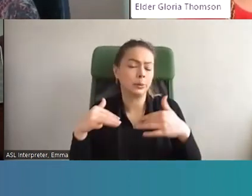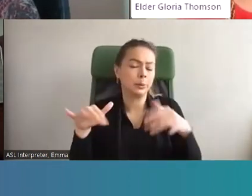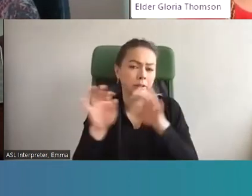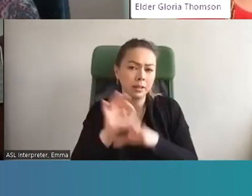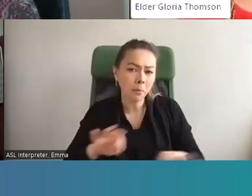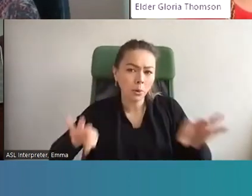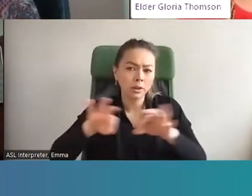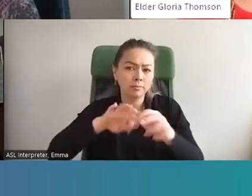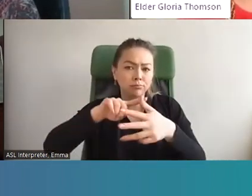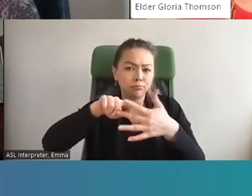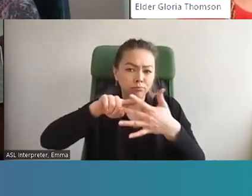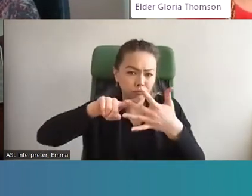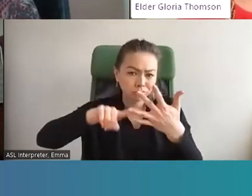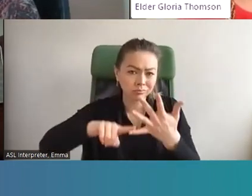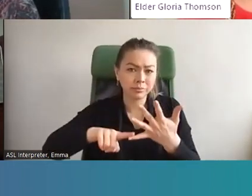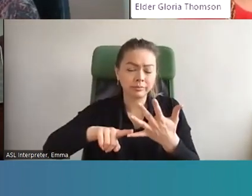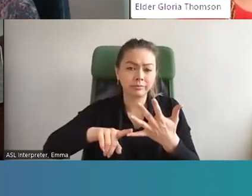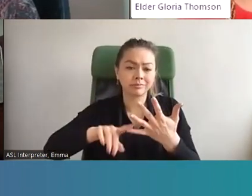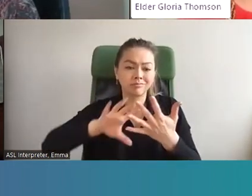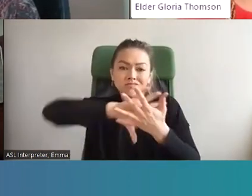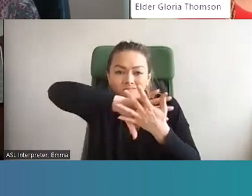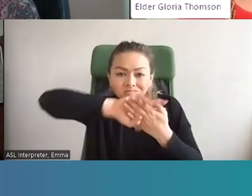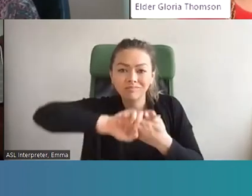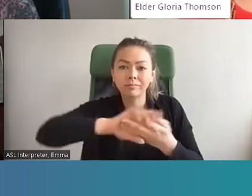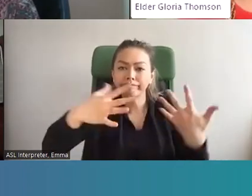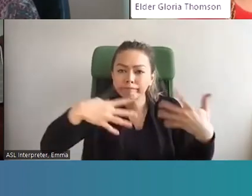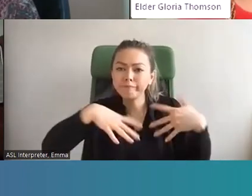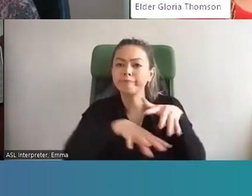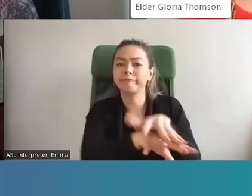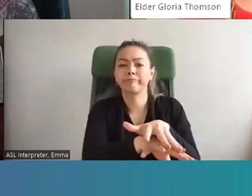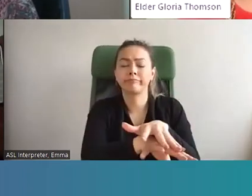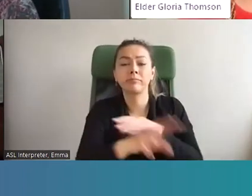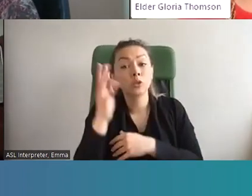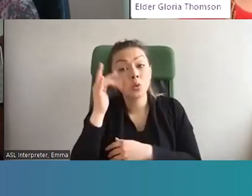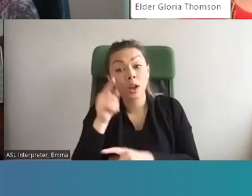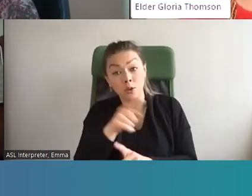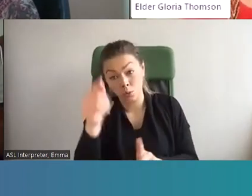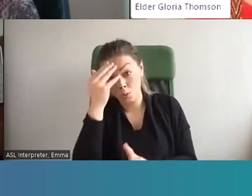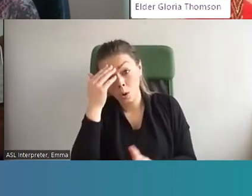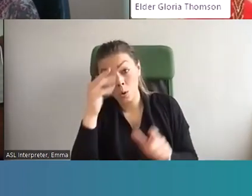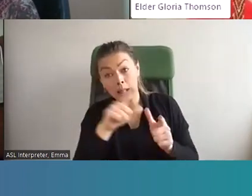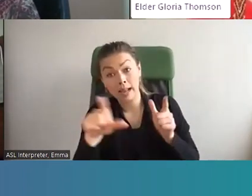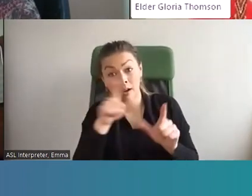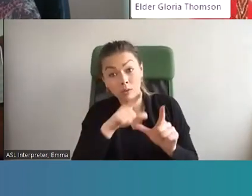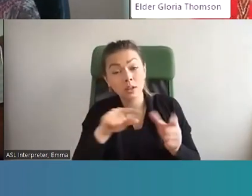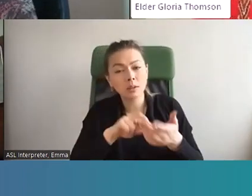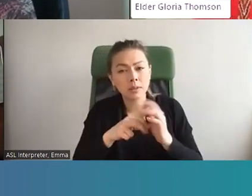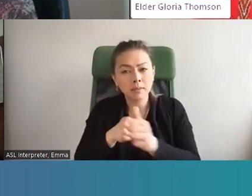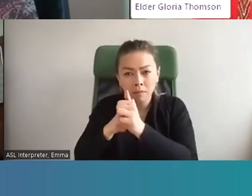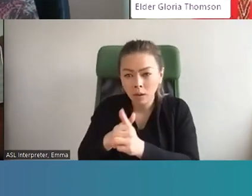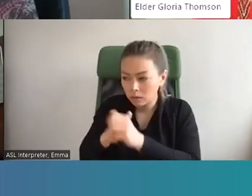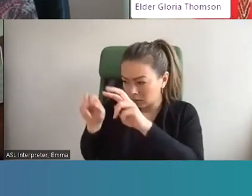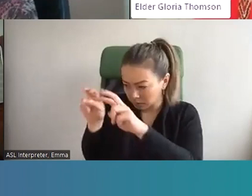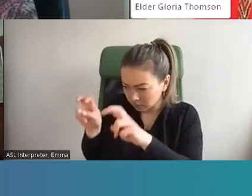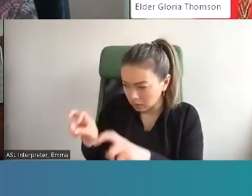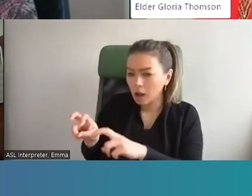because once you know your language and you can follow that history and you know your culture, you know, and